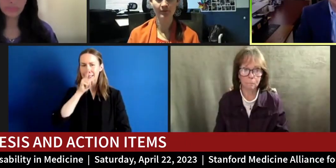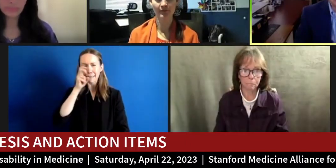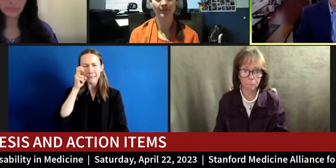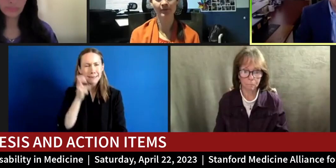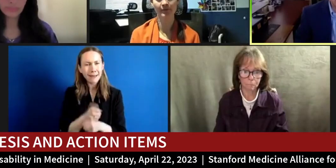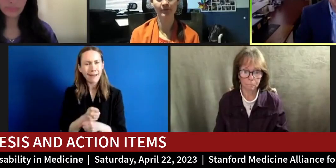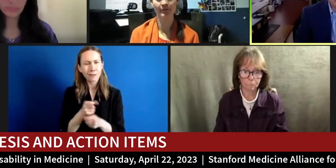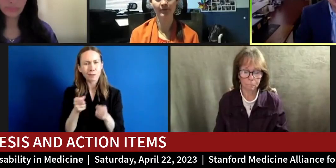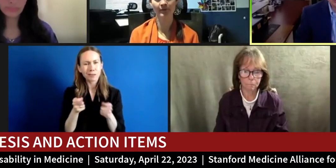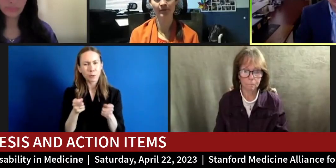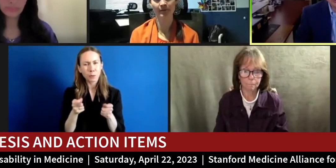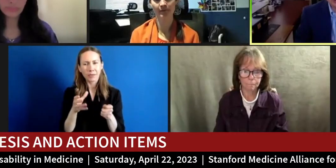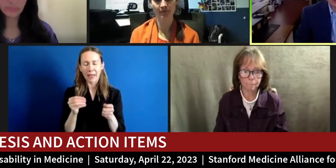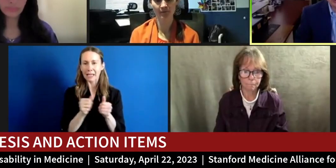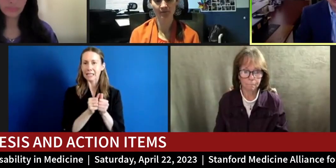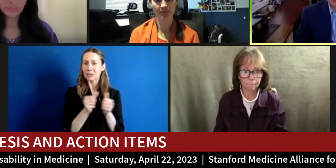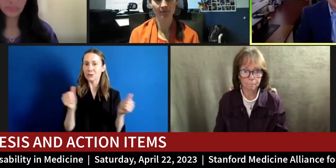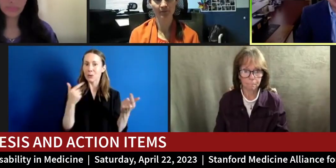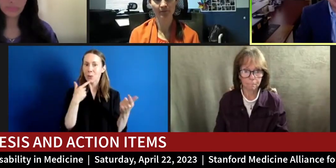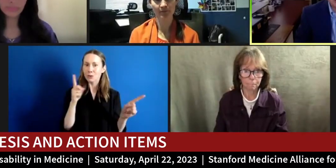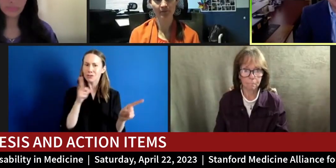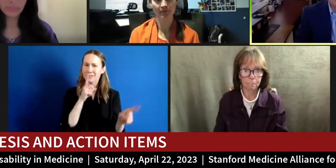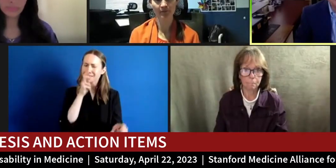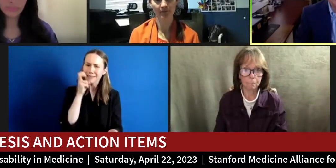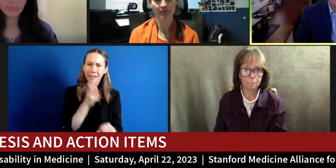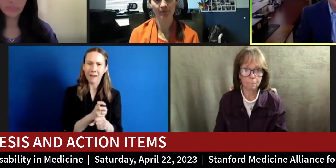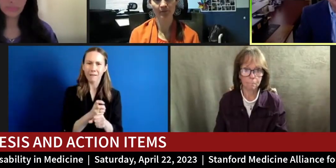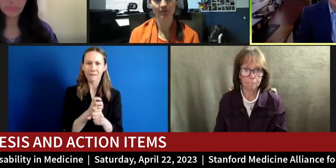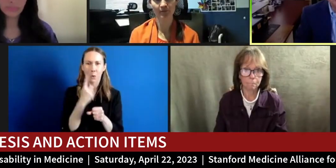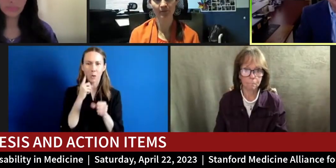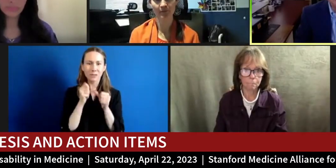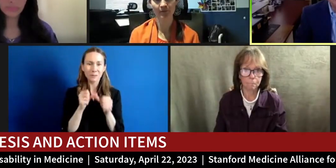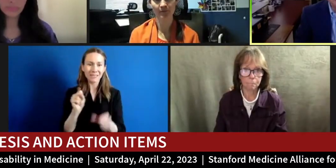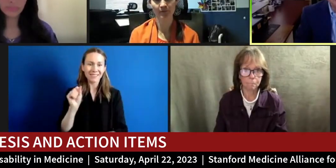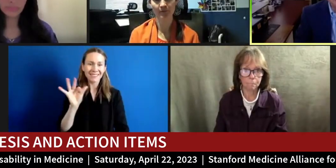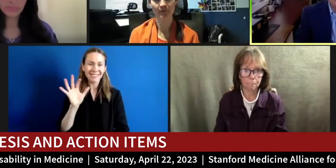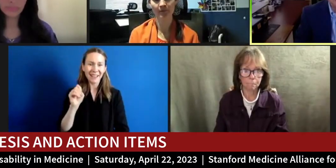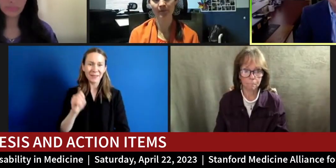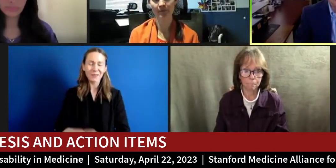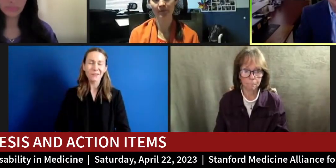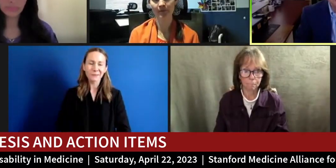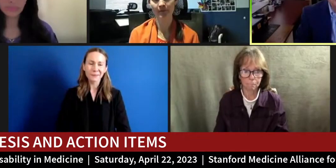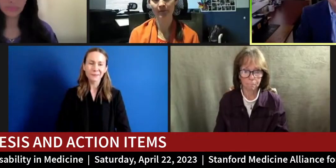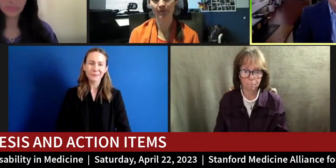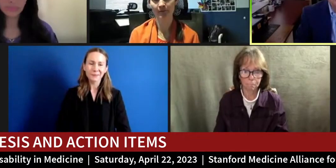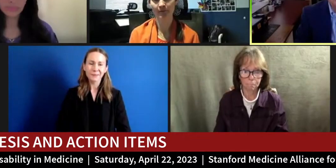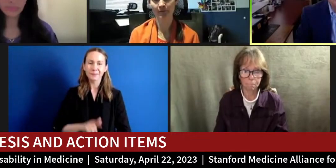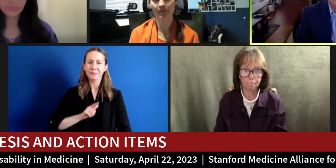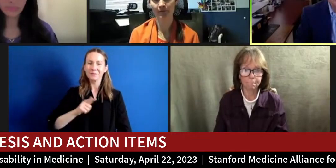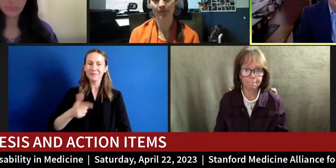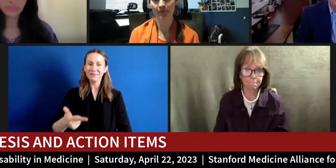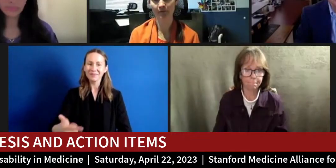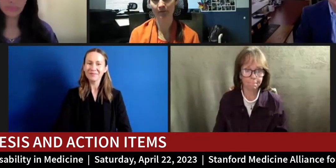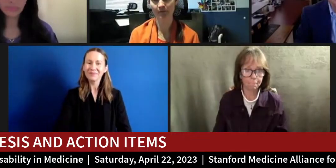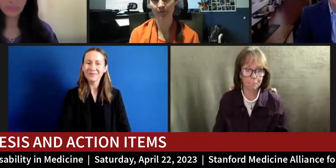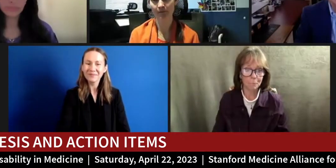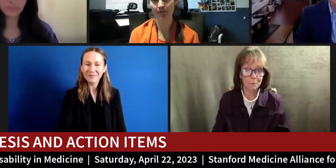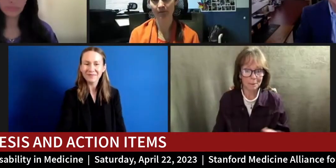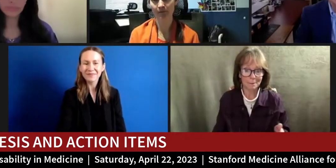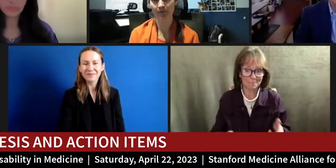and disclosure is so difficult to make it safe. Yeah,